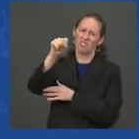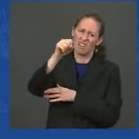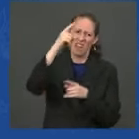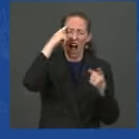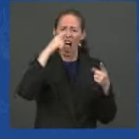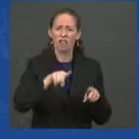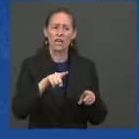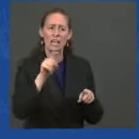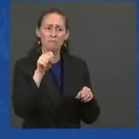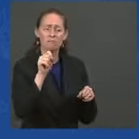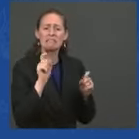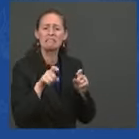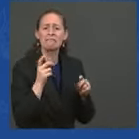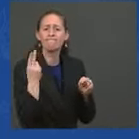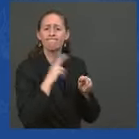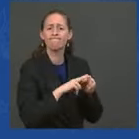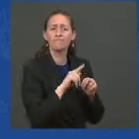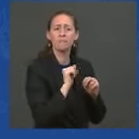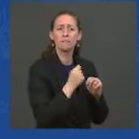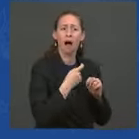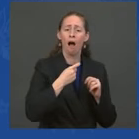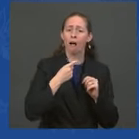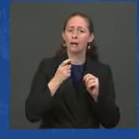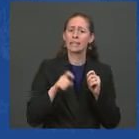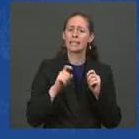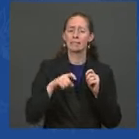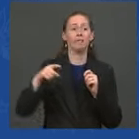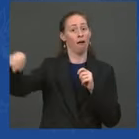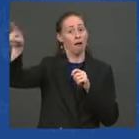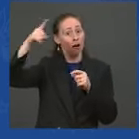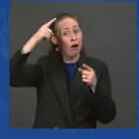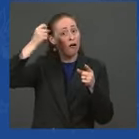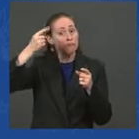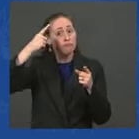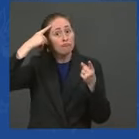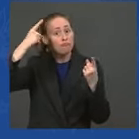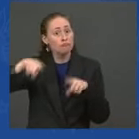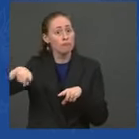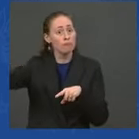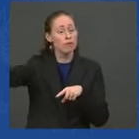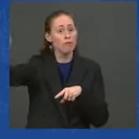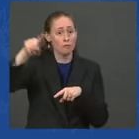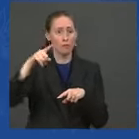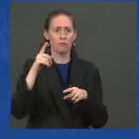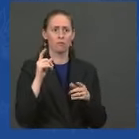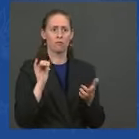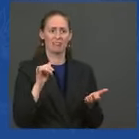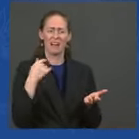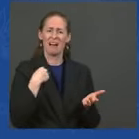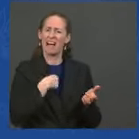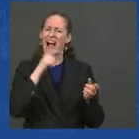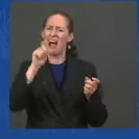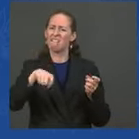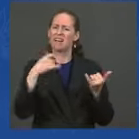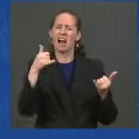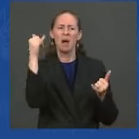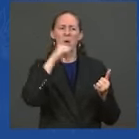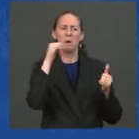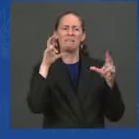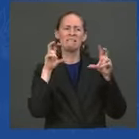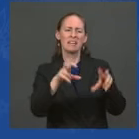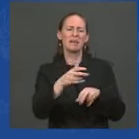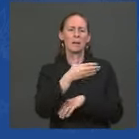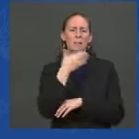now. Because they understand the impact if we don't invest like we have to on their long-term health and